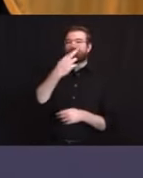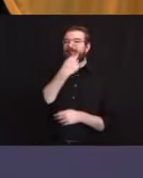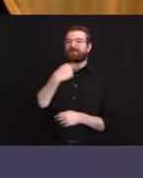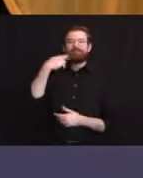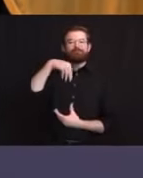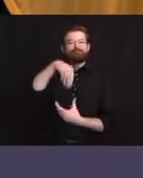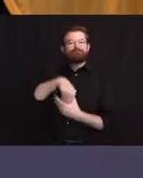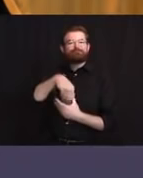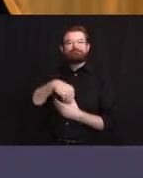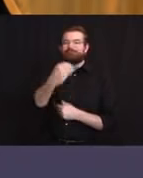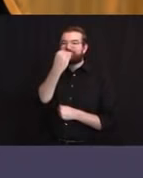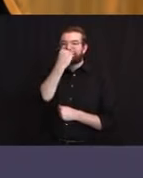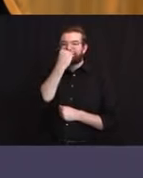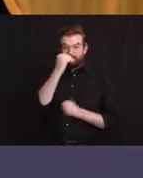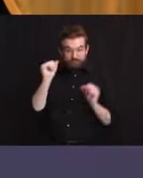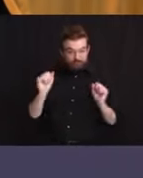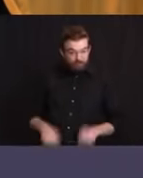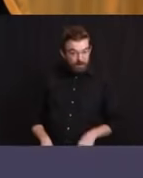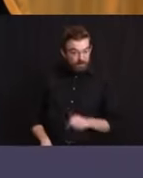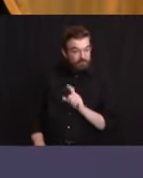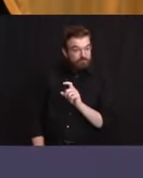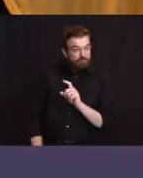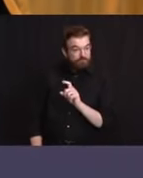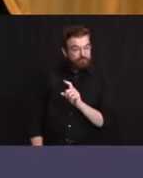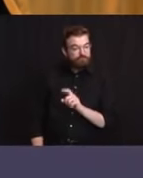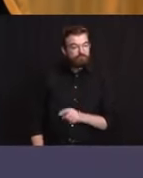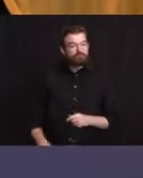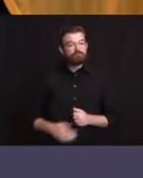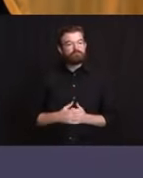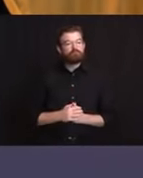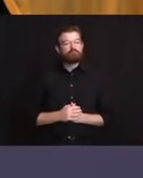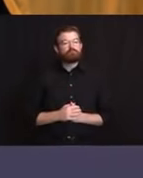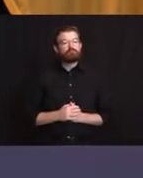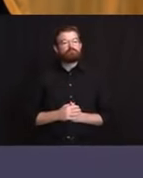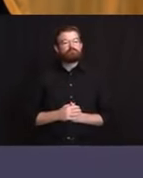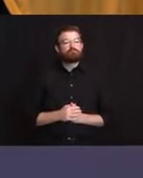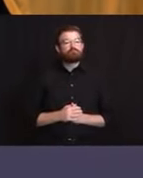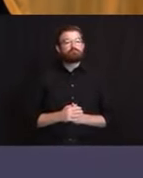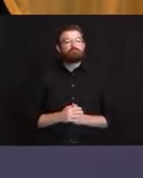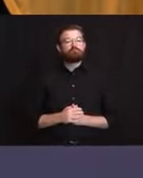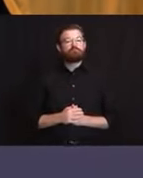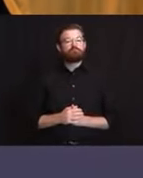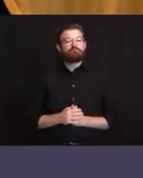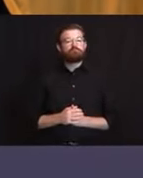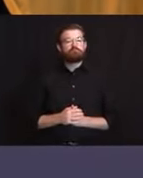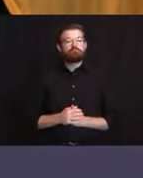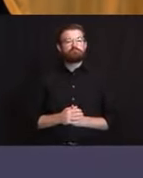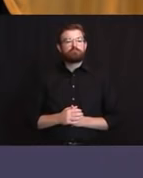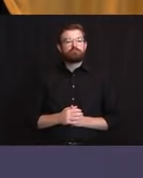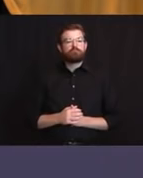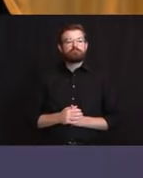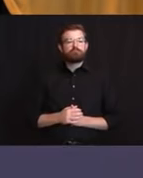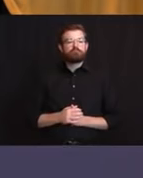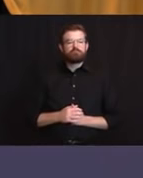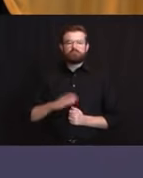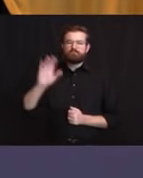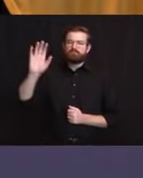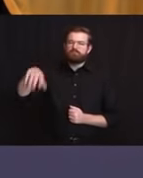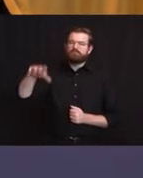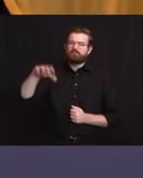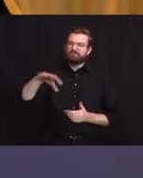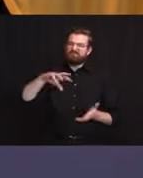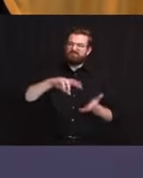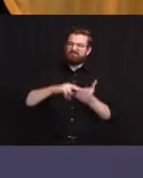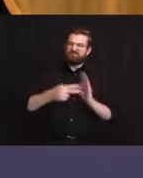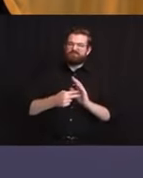and to better inform your reopening decisions? And then, even though it seems obvious, can someone just define what active outbreaks at